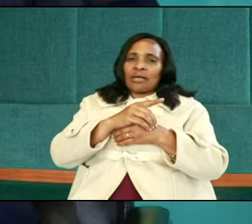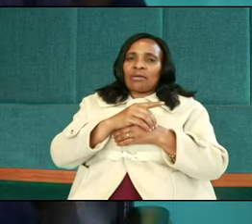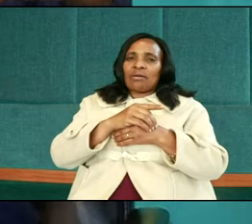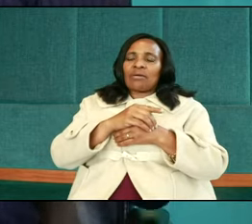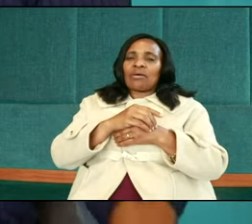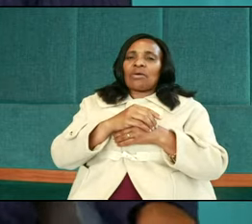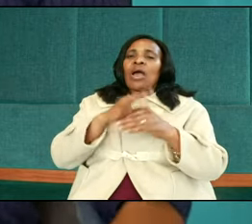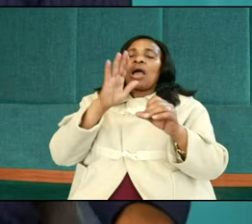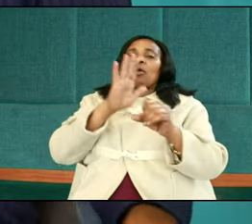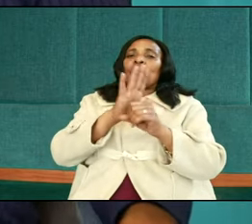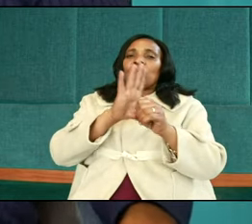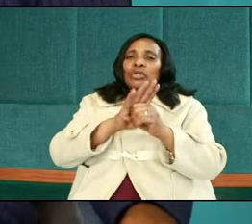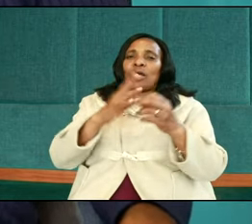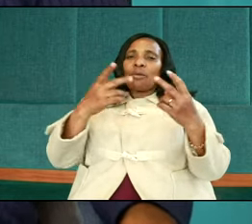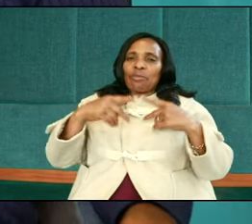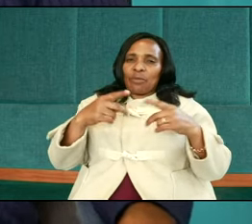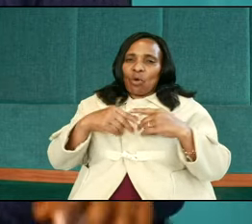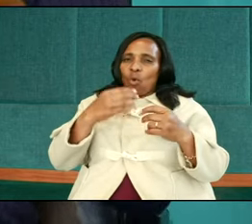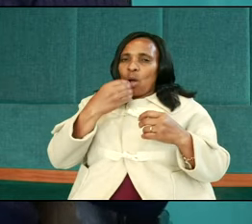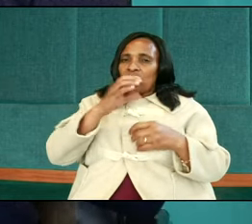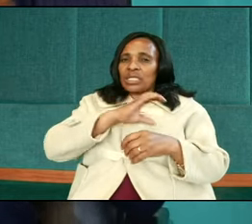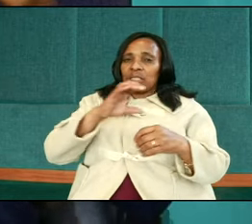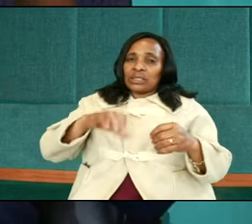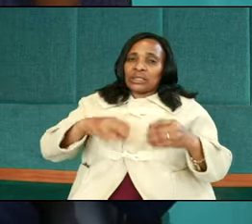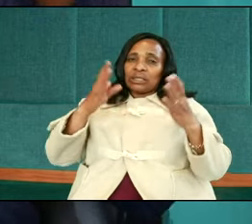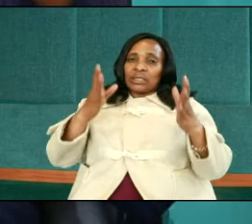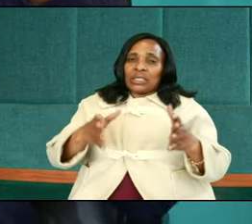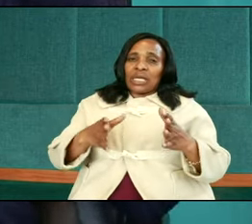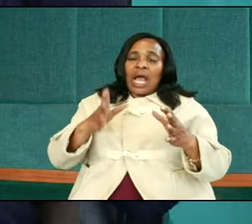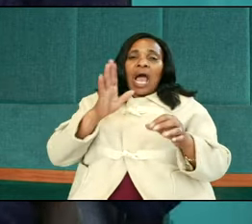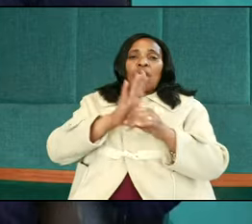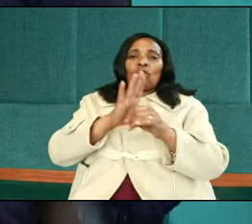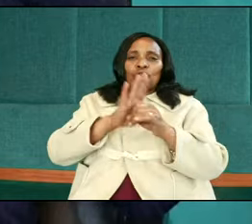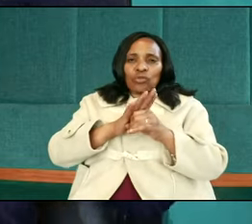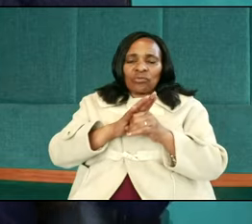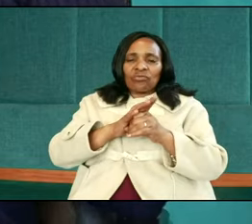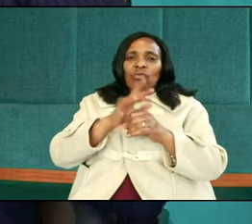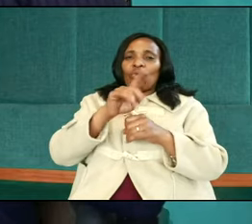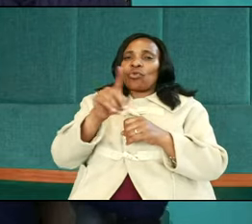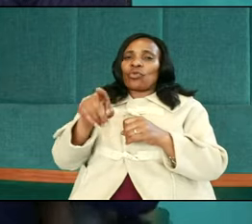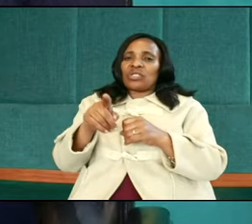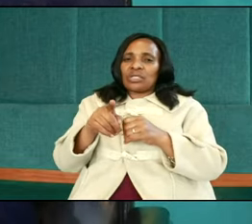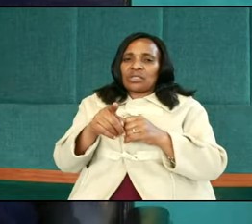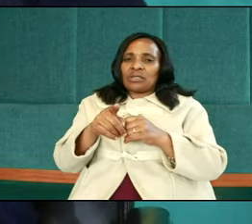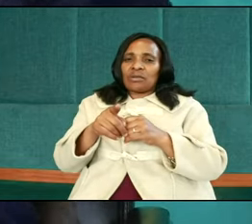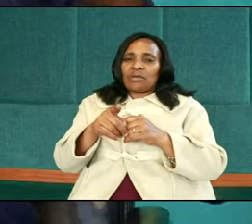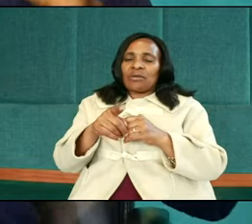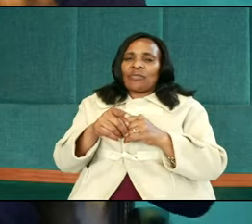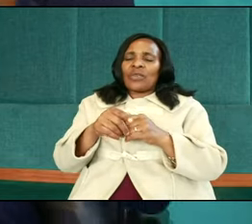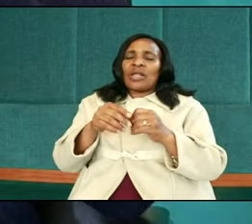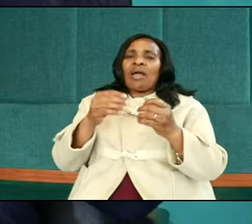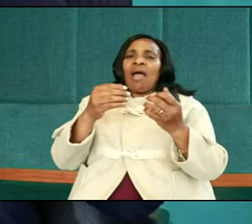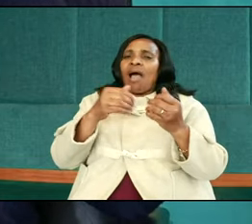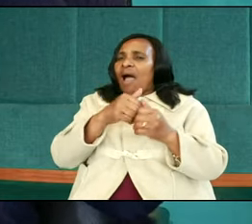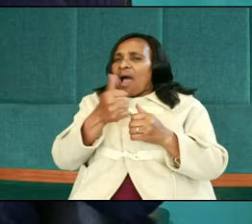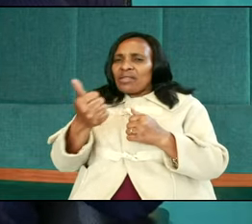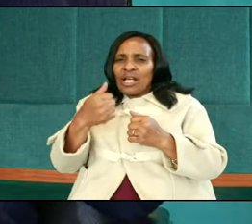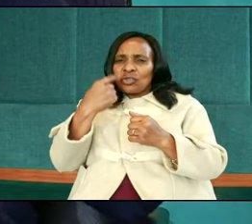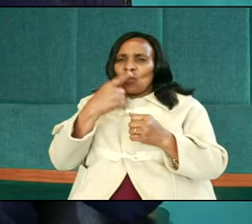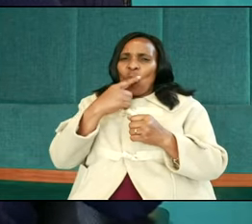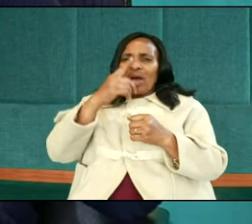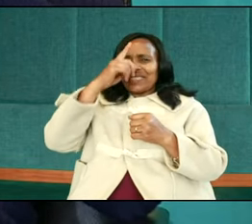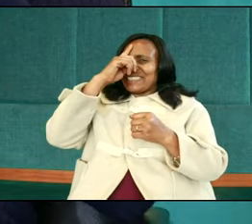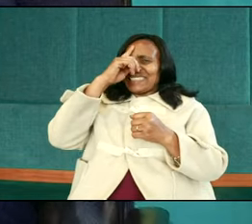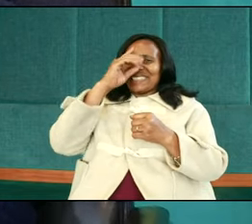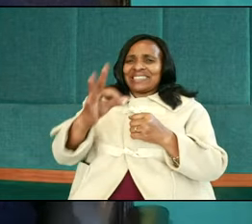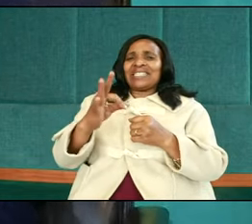there are the plenty hypocritical Christians, plenty of those. Then there are typical people who